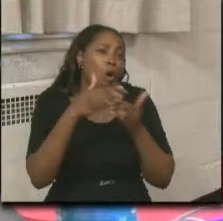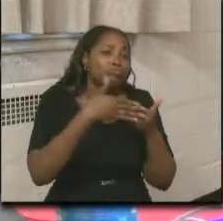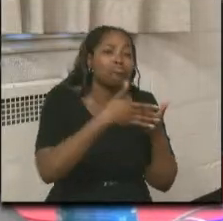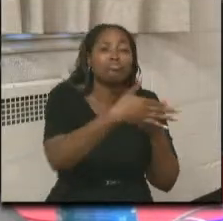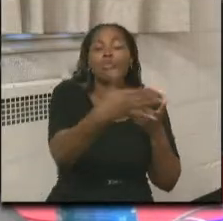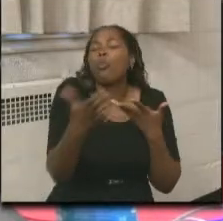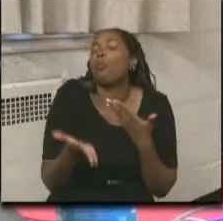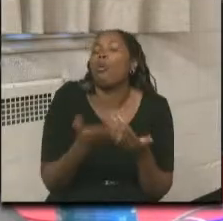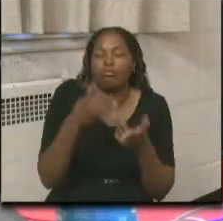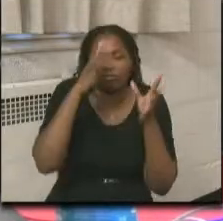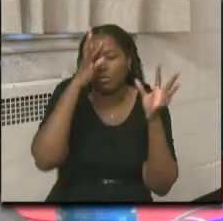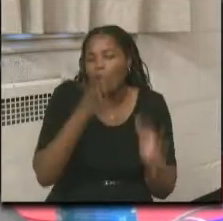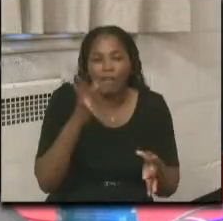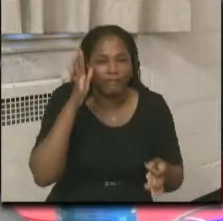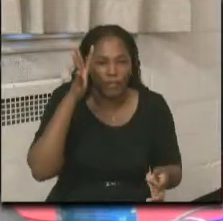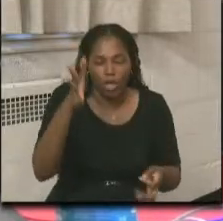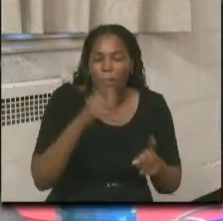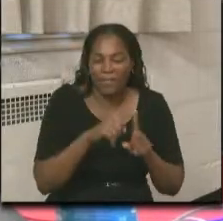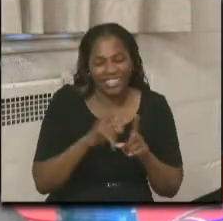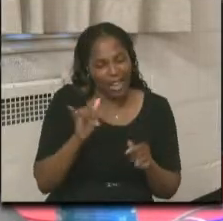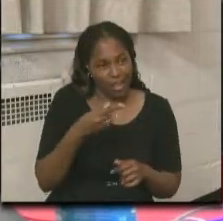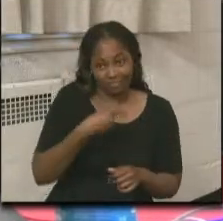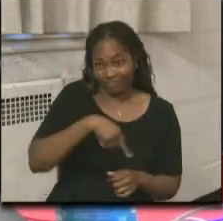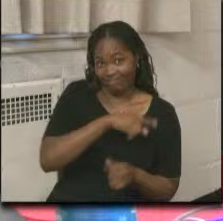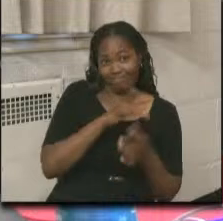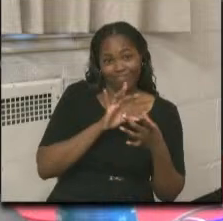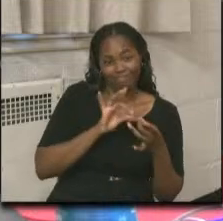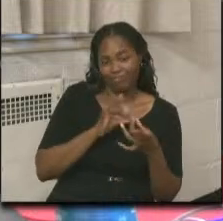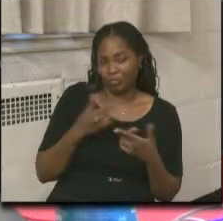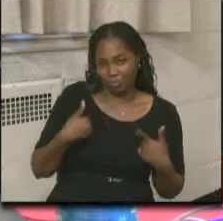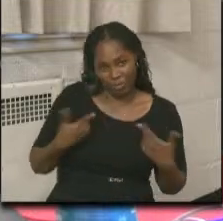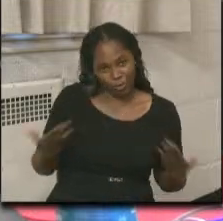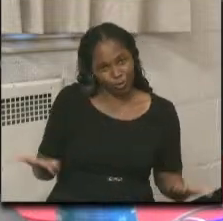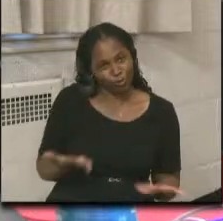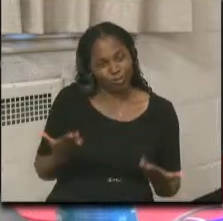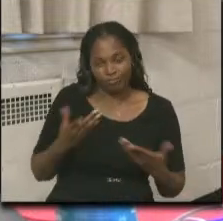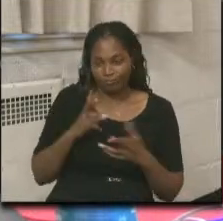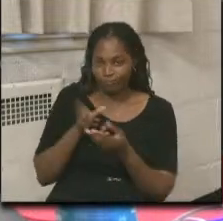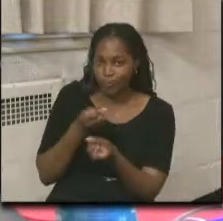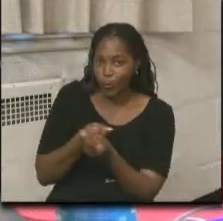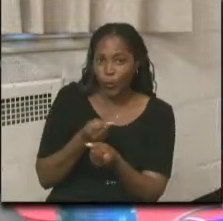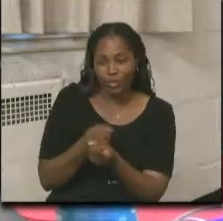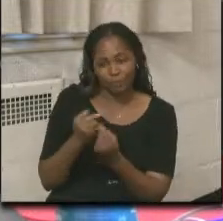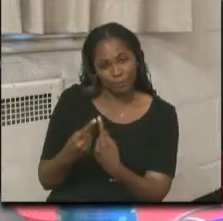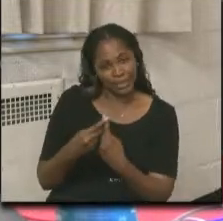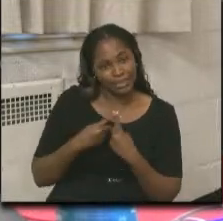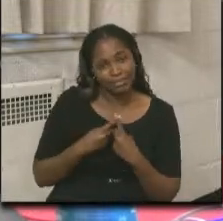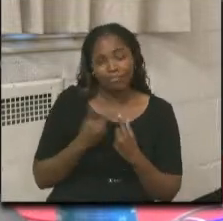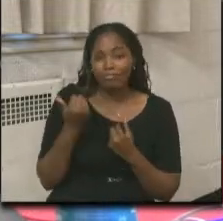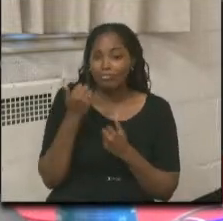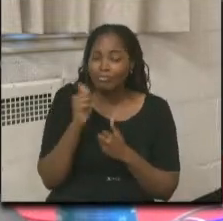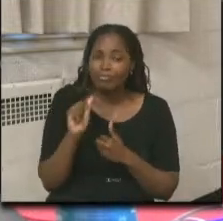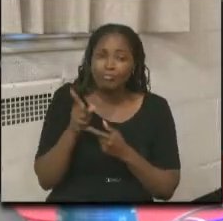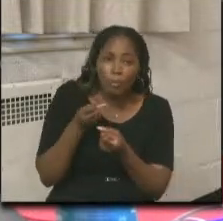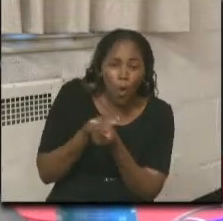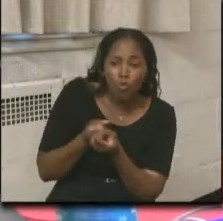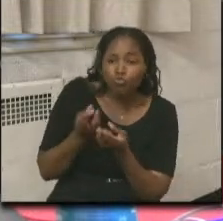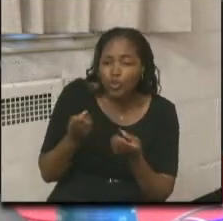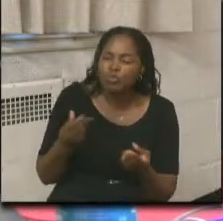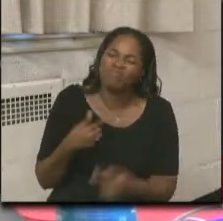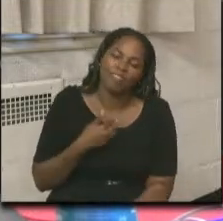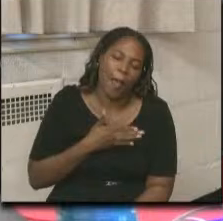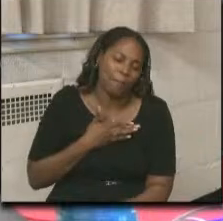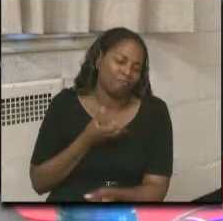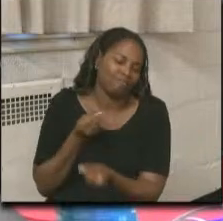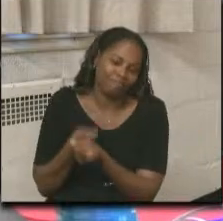to that next chapter. And know that, as many have said, I'm here to support, here to offer up any type of resource that I can. So